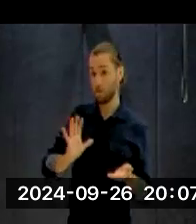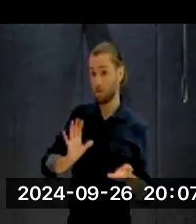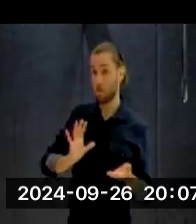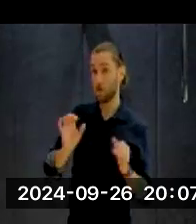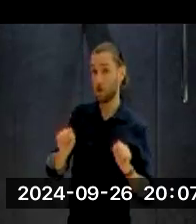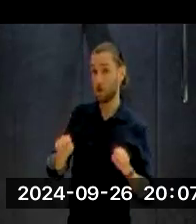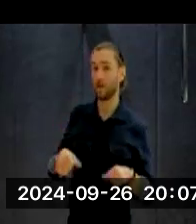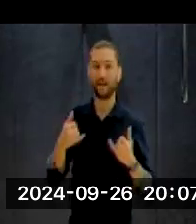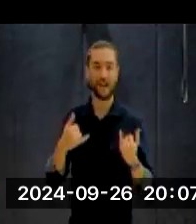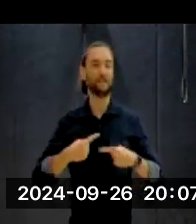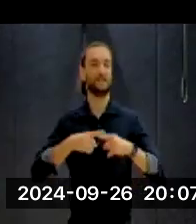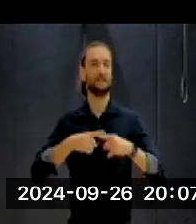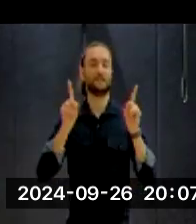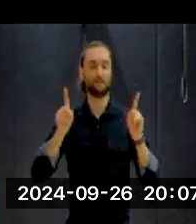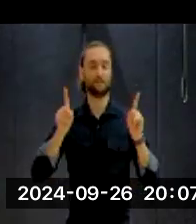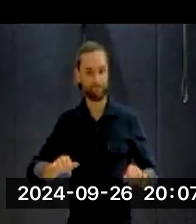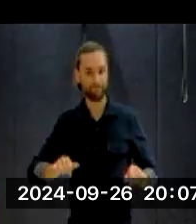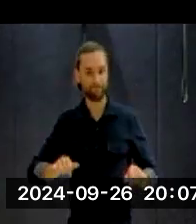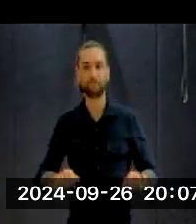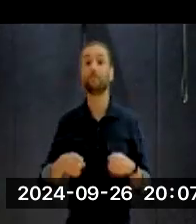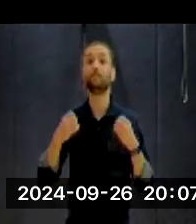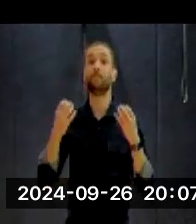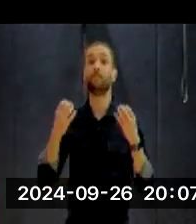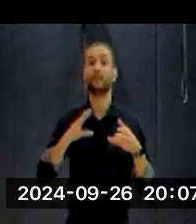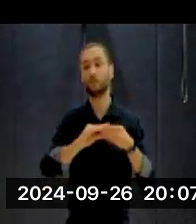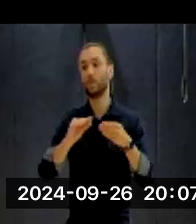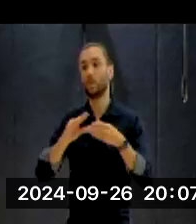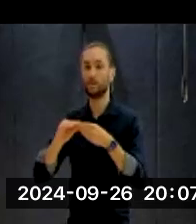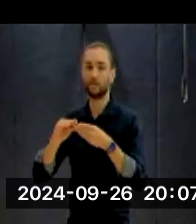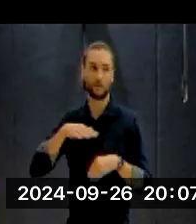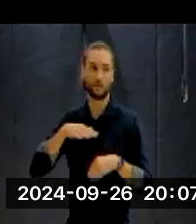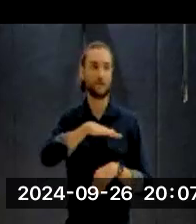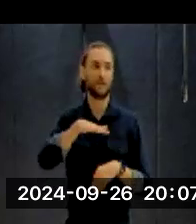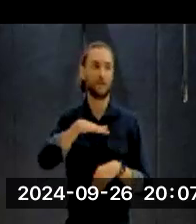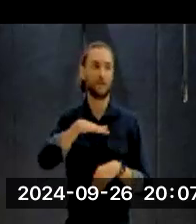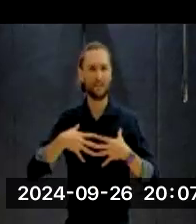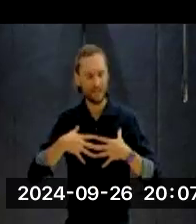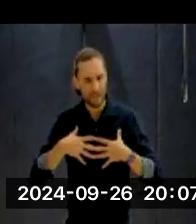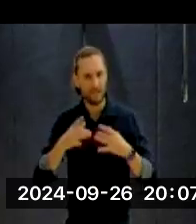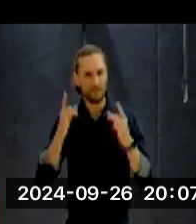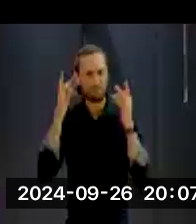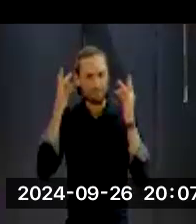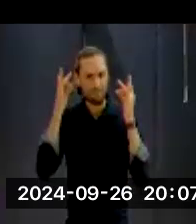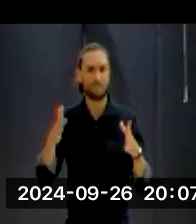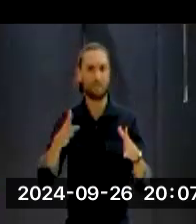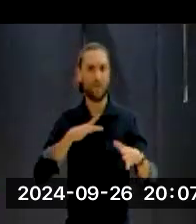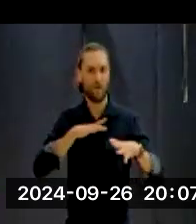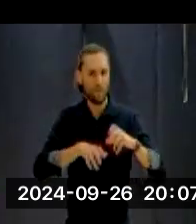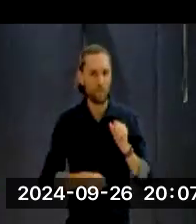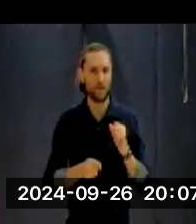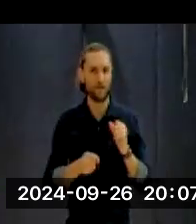so many of the stories we heard tonight are just breaking, absolutely heartbreaking and tragic.